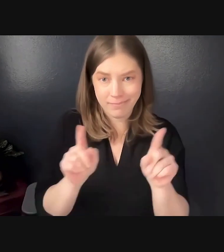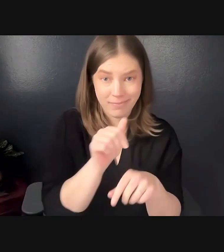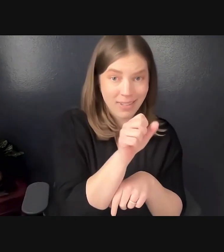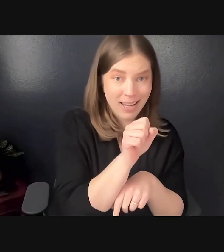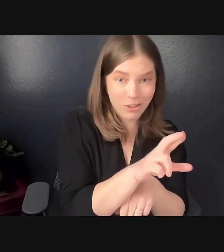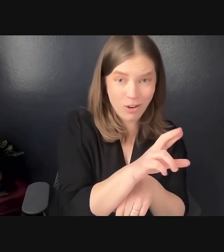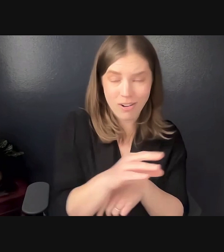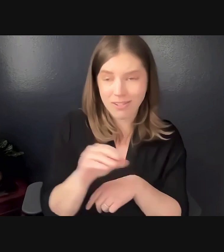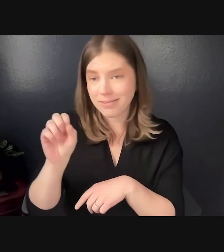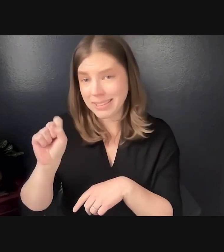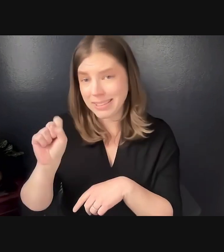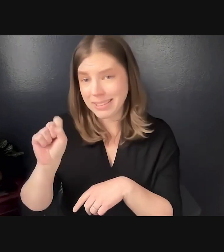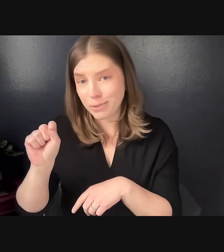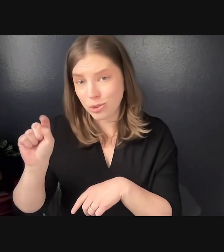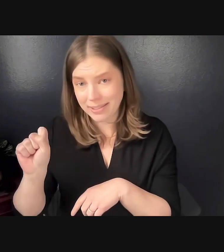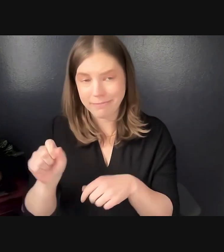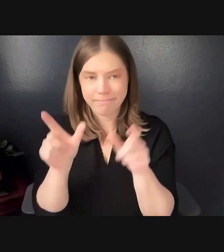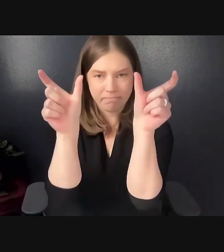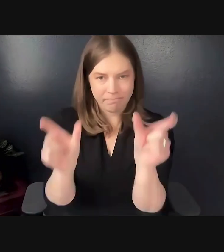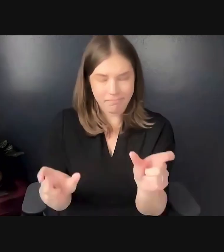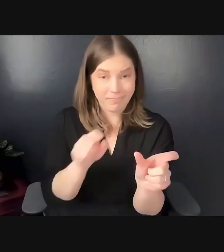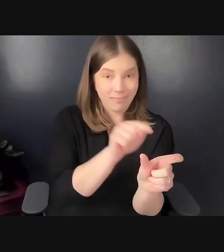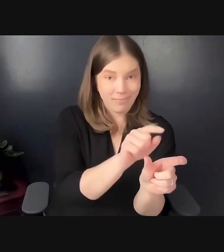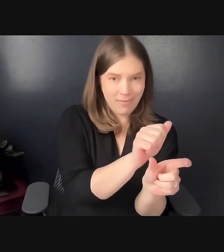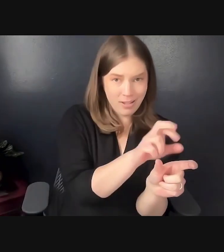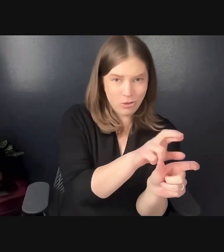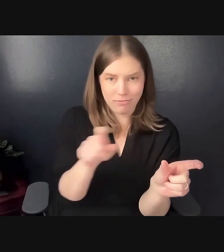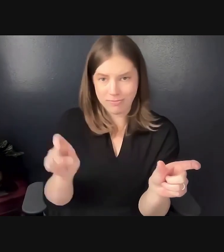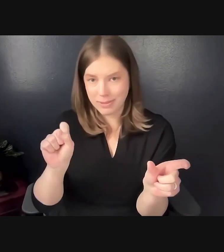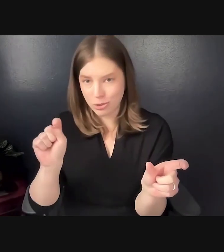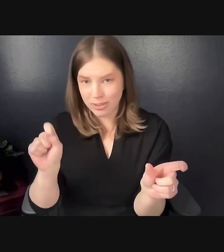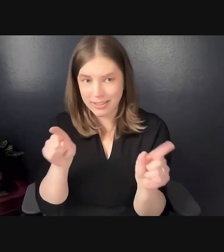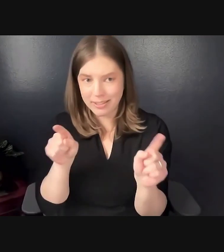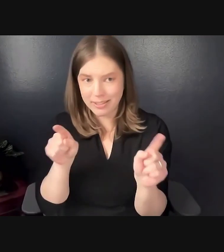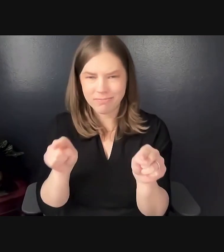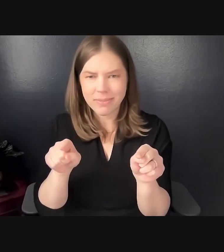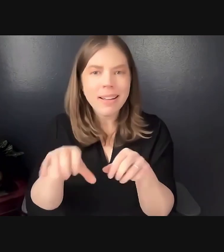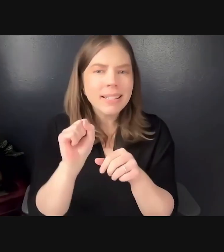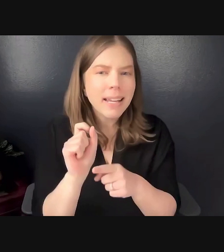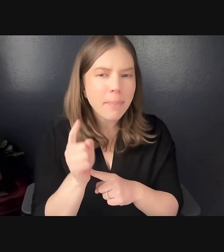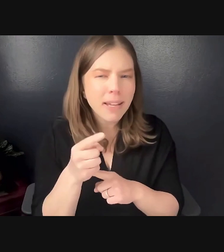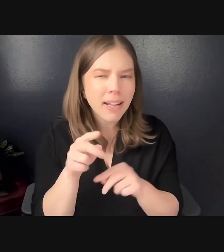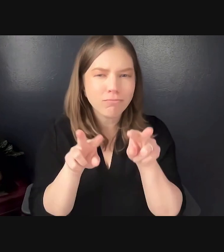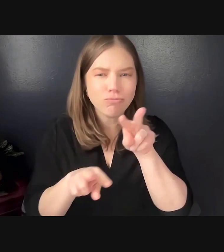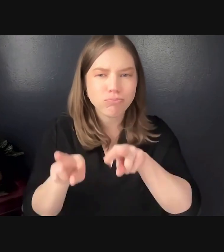All right, as you see on this slide, we are comparing automatic speech recognition with speech-to-text